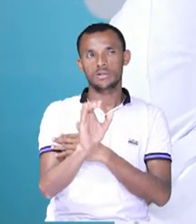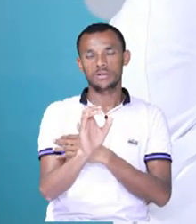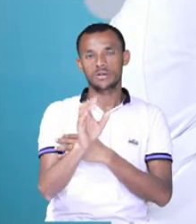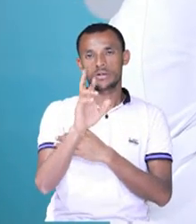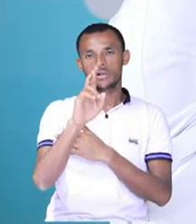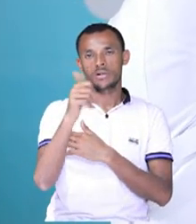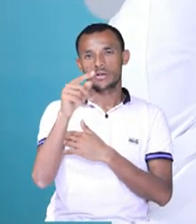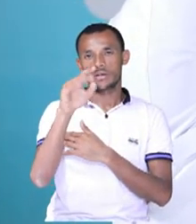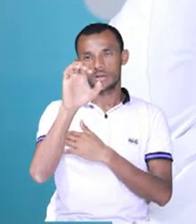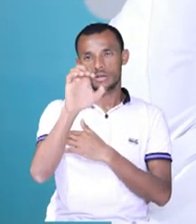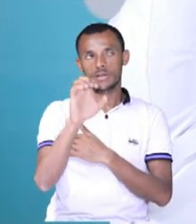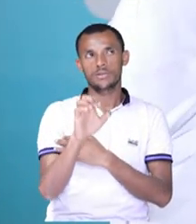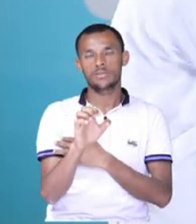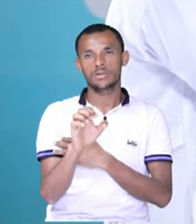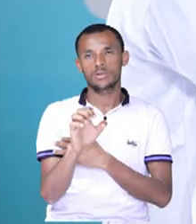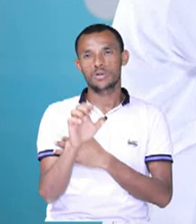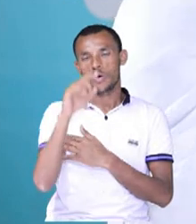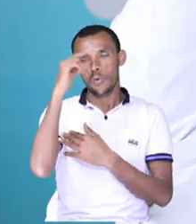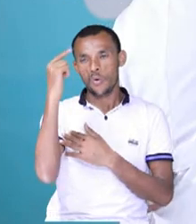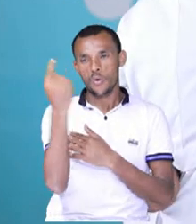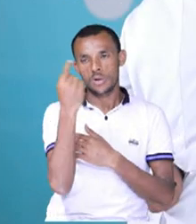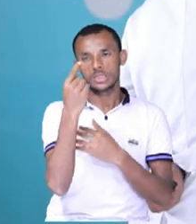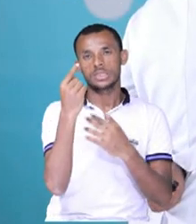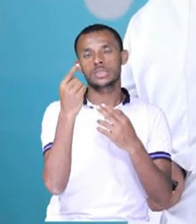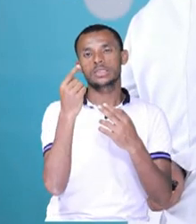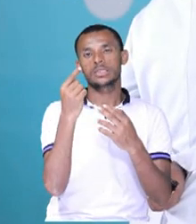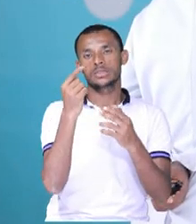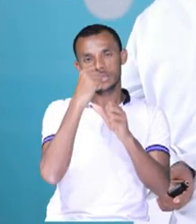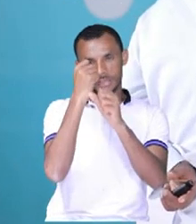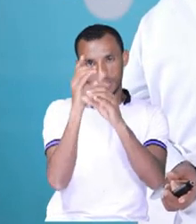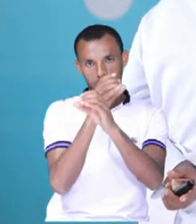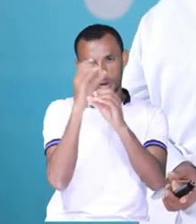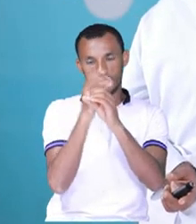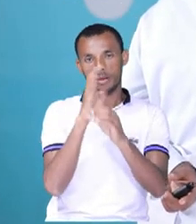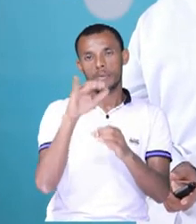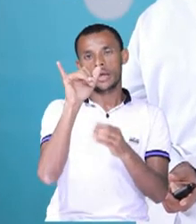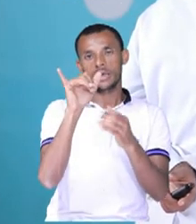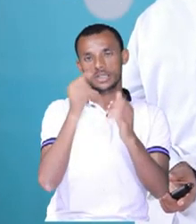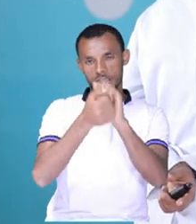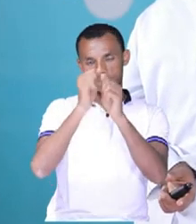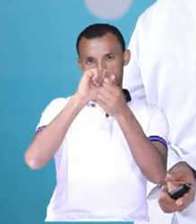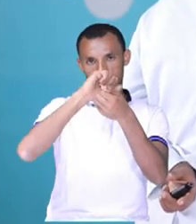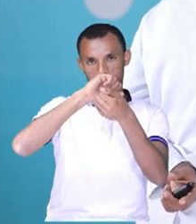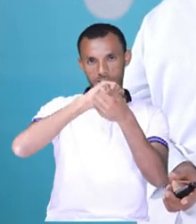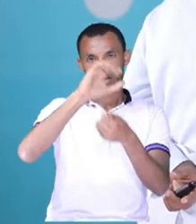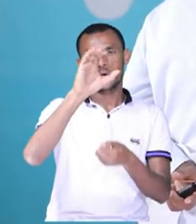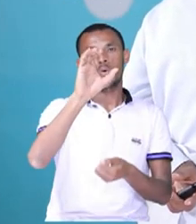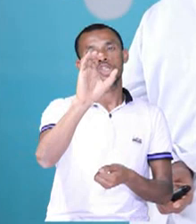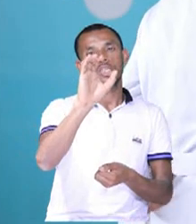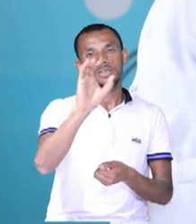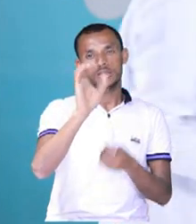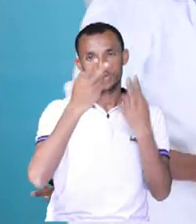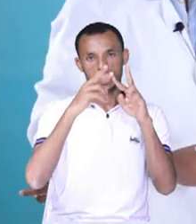rates always calculated by changing concentration versus changing